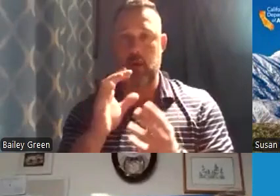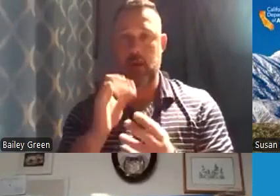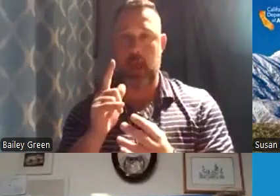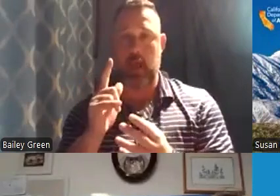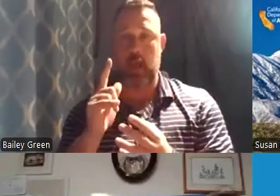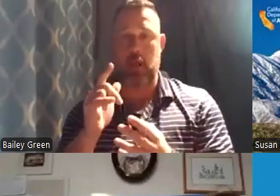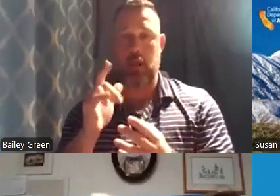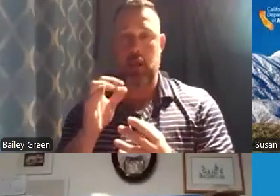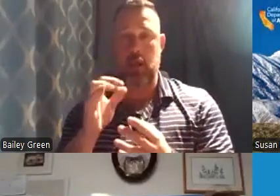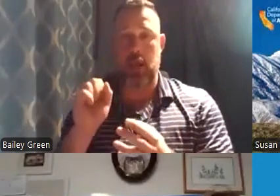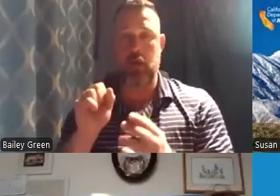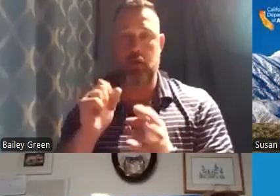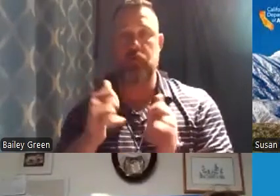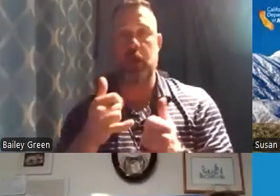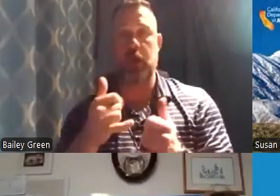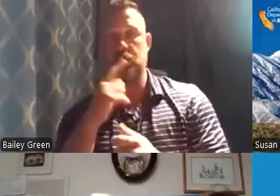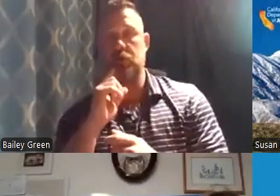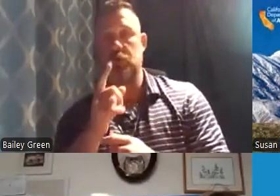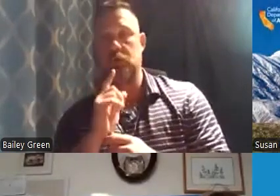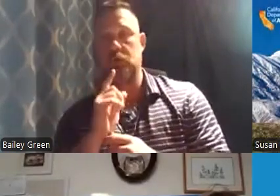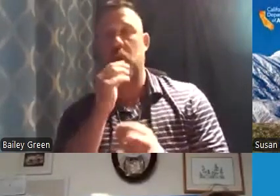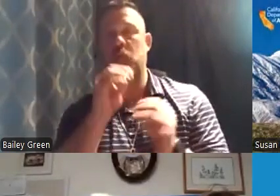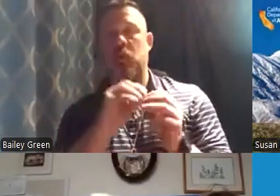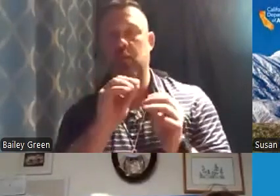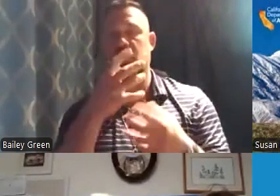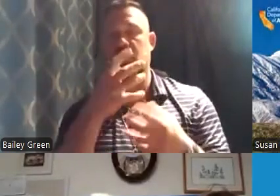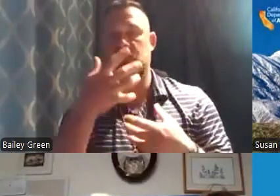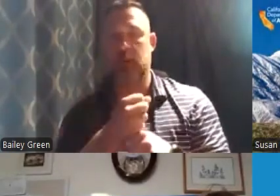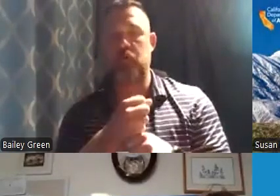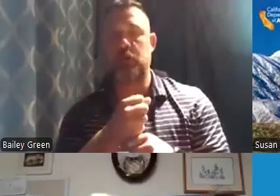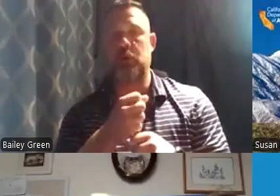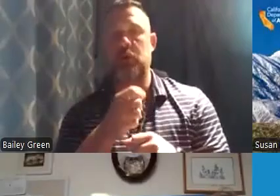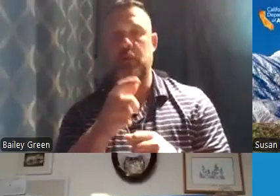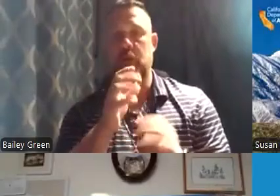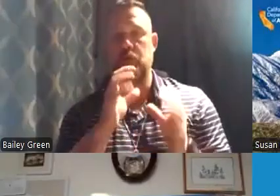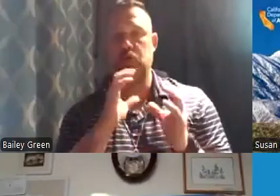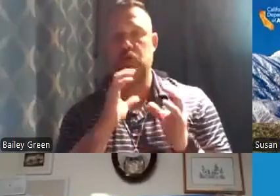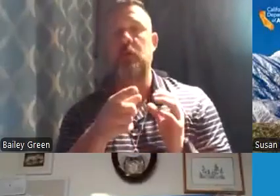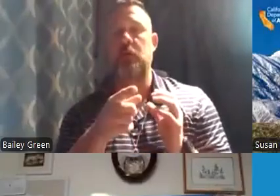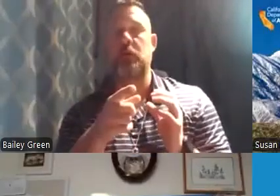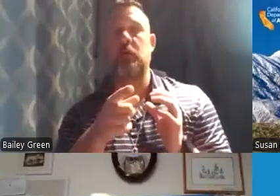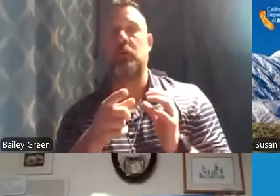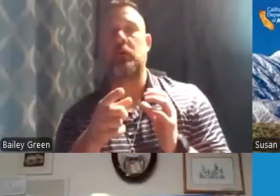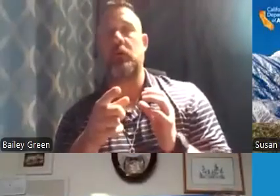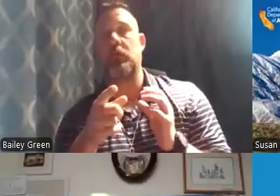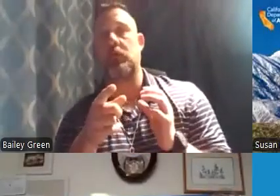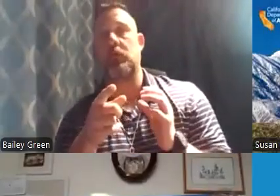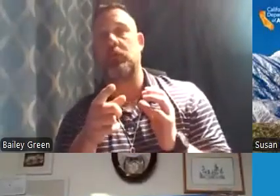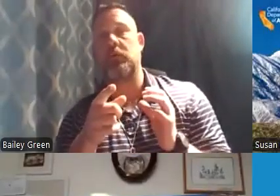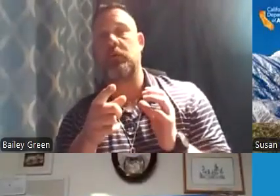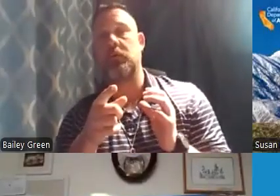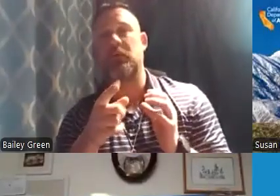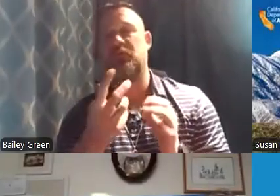grant. Absolutely. And we'll put a little summary of it as well in the chat, but it's a kind of 3